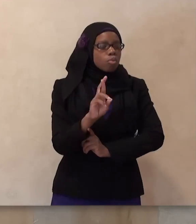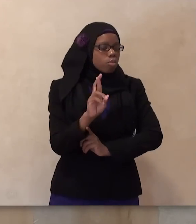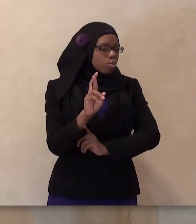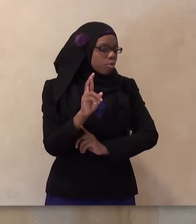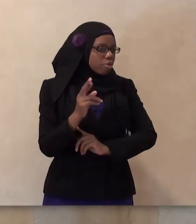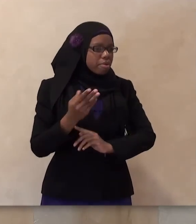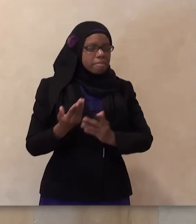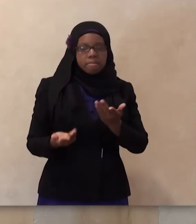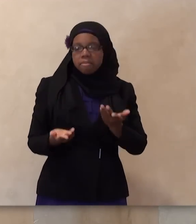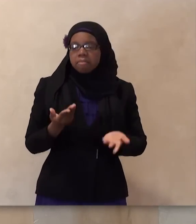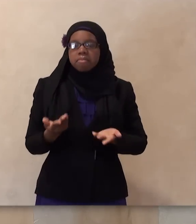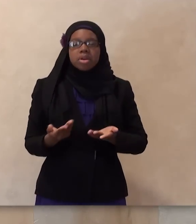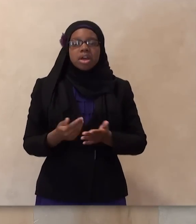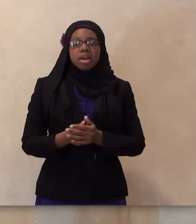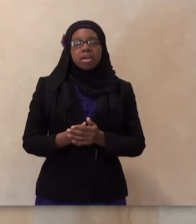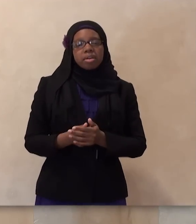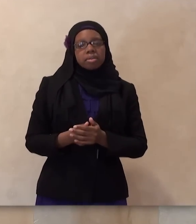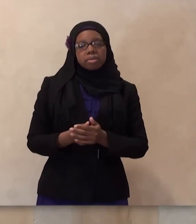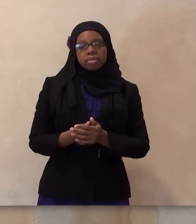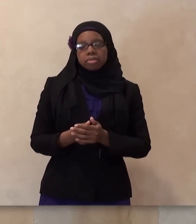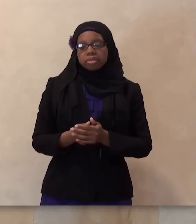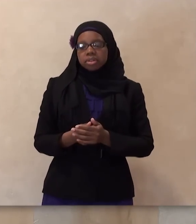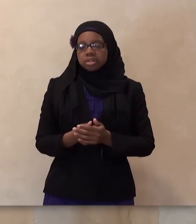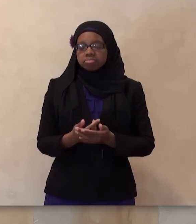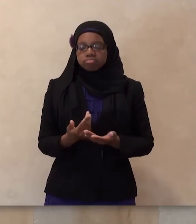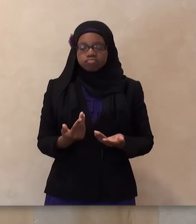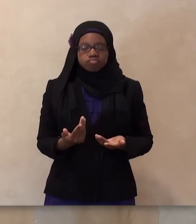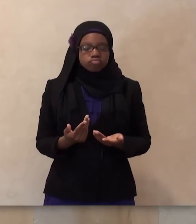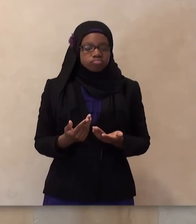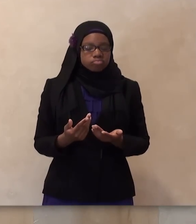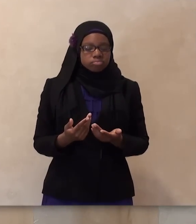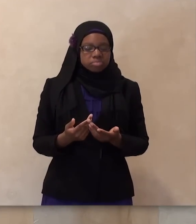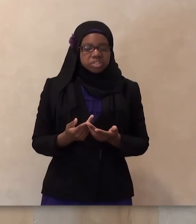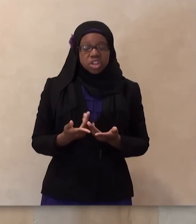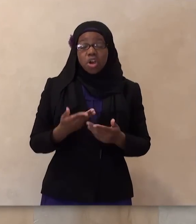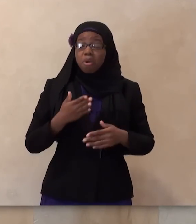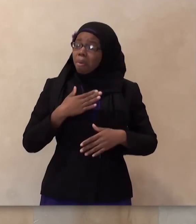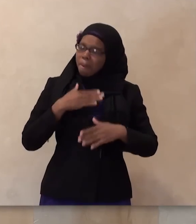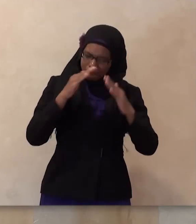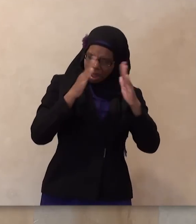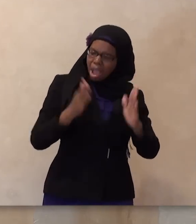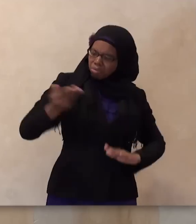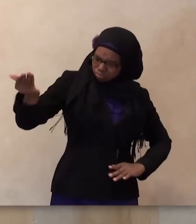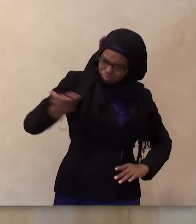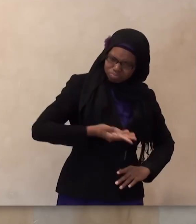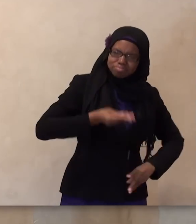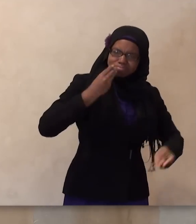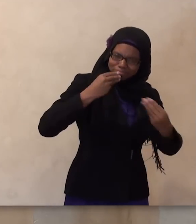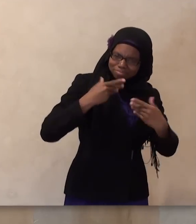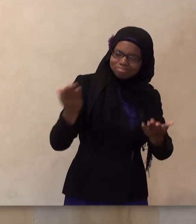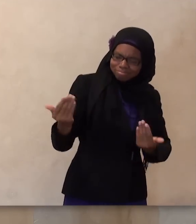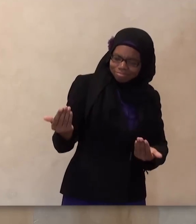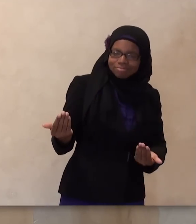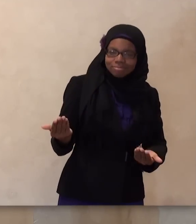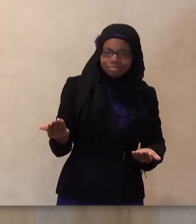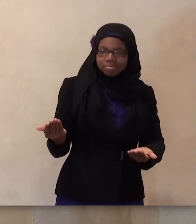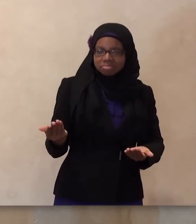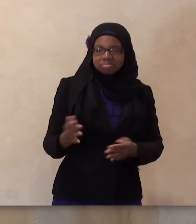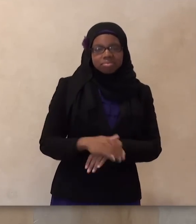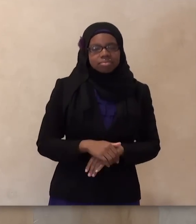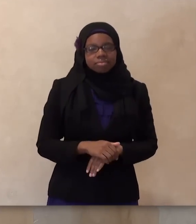him with you towards to your house or whatever. So these are